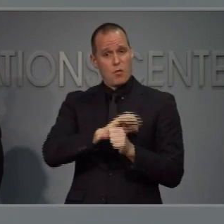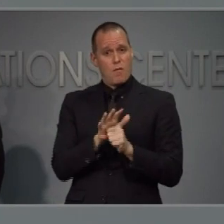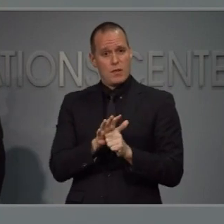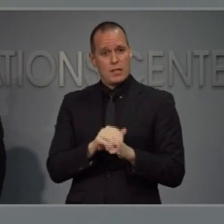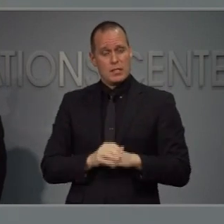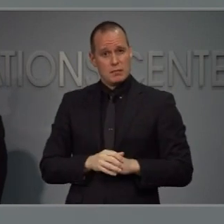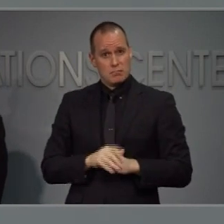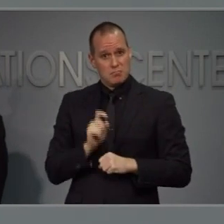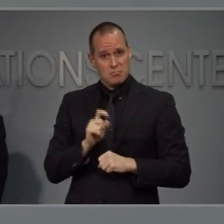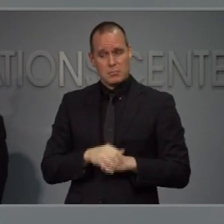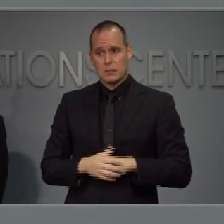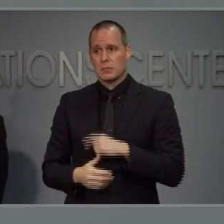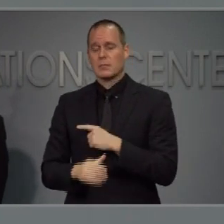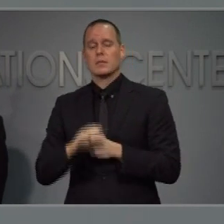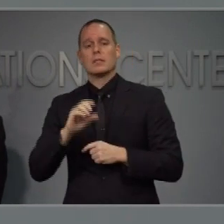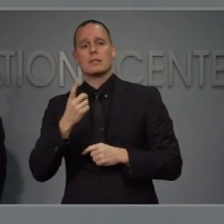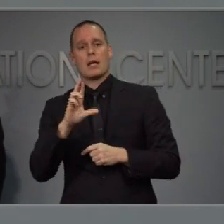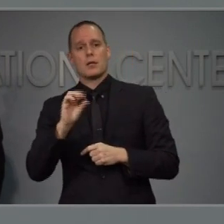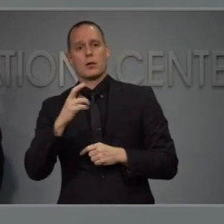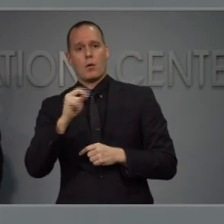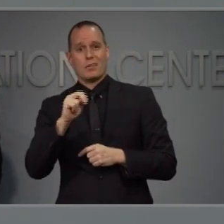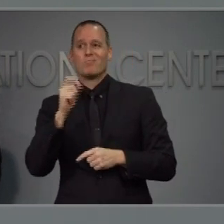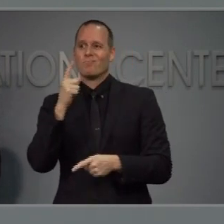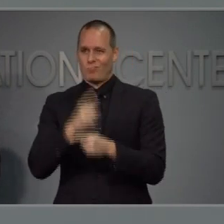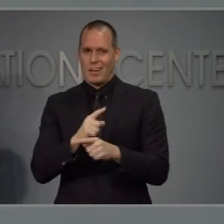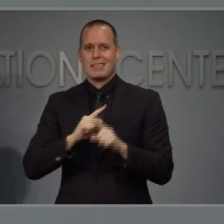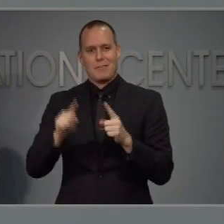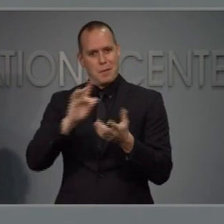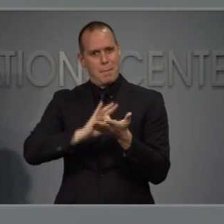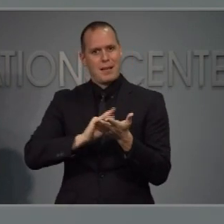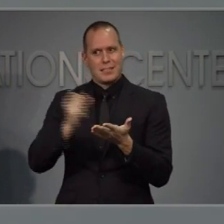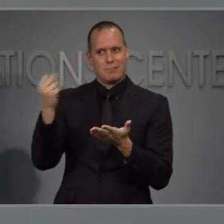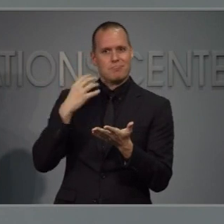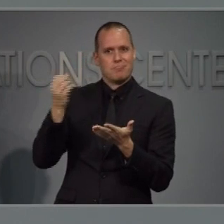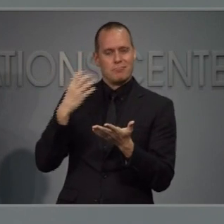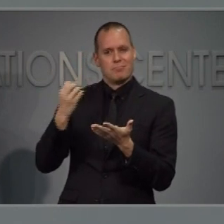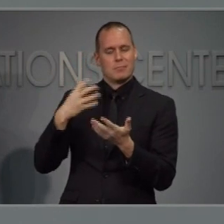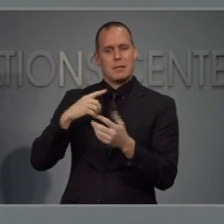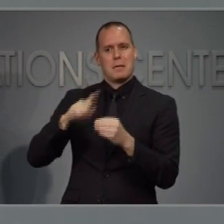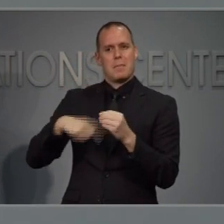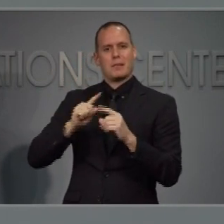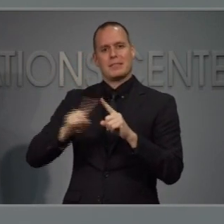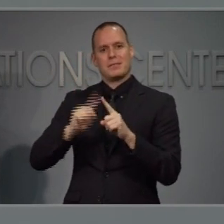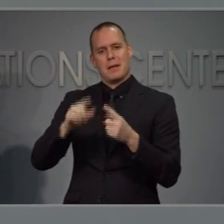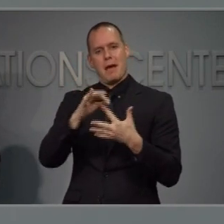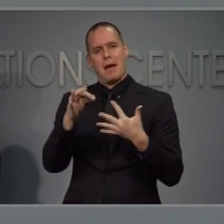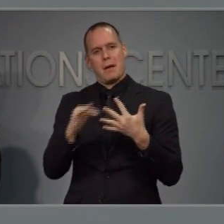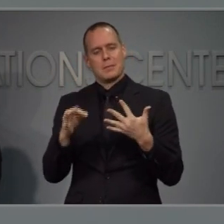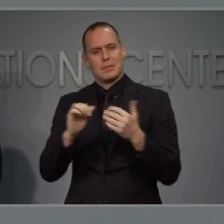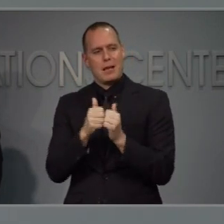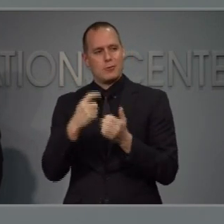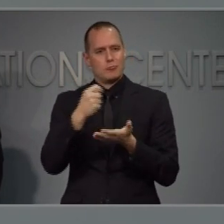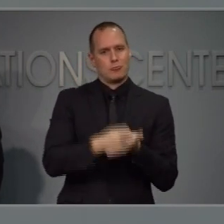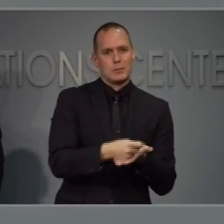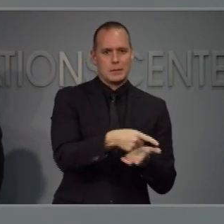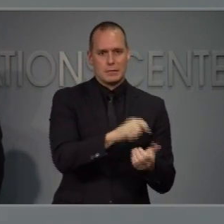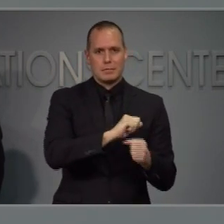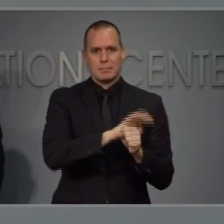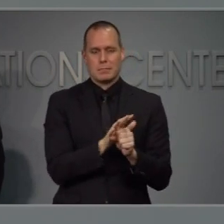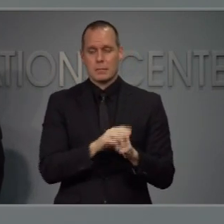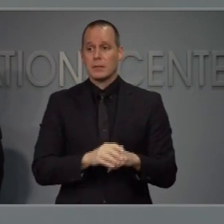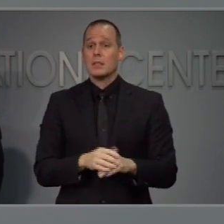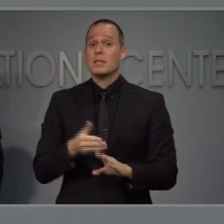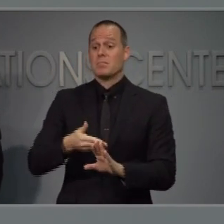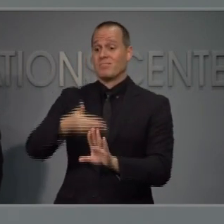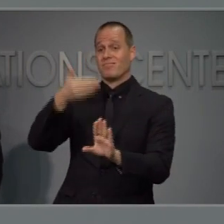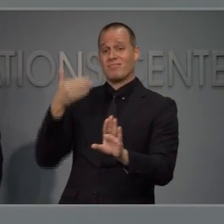new information has been coming out all the time about different medications. What we are learning and what we did very early on was say that we